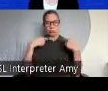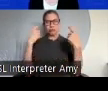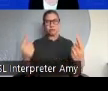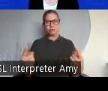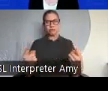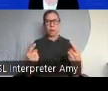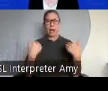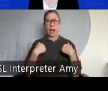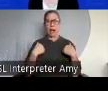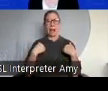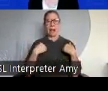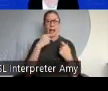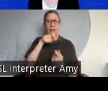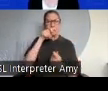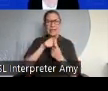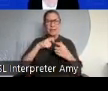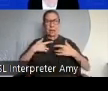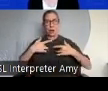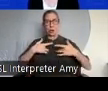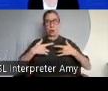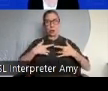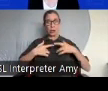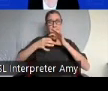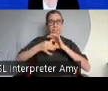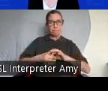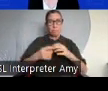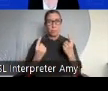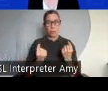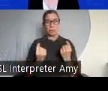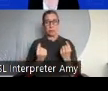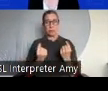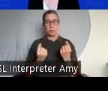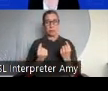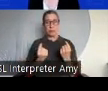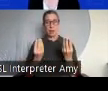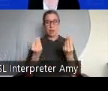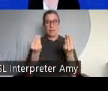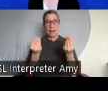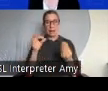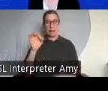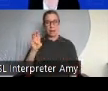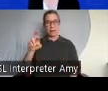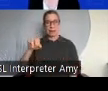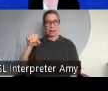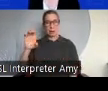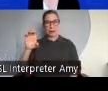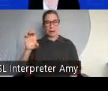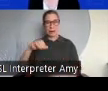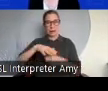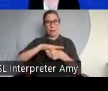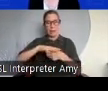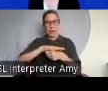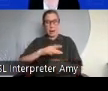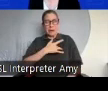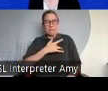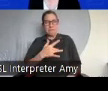very specific concern. It involves the fabric, the existing fabric of the neighborhood, and in